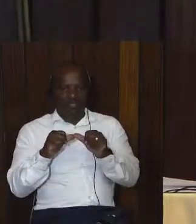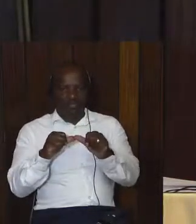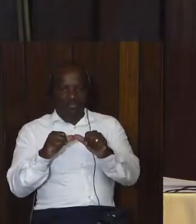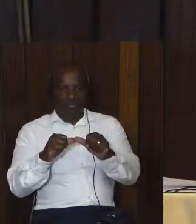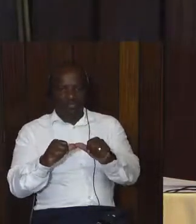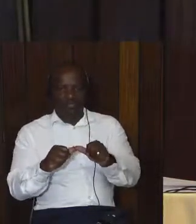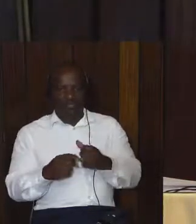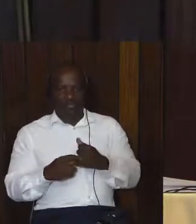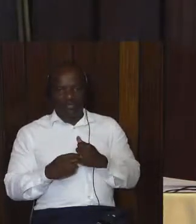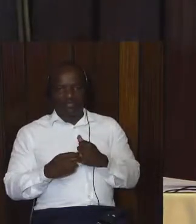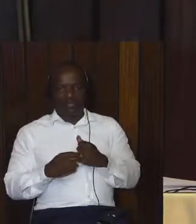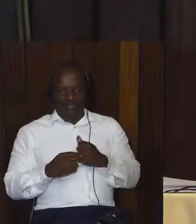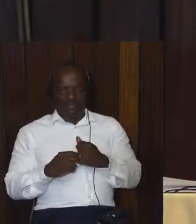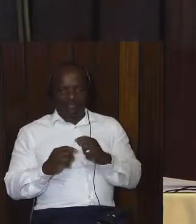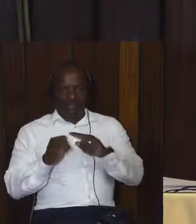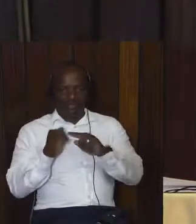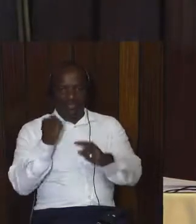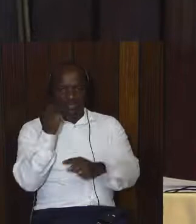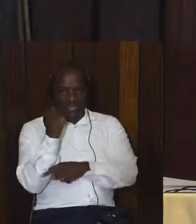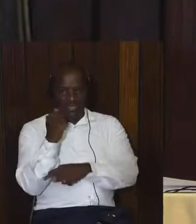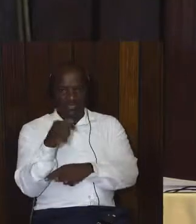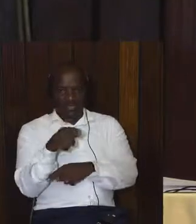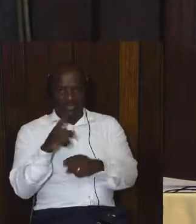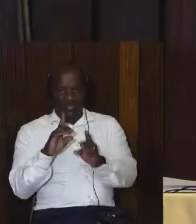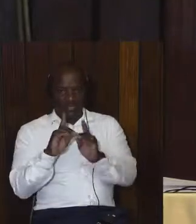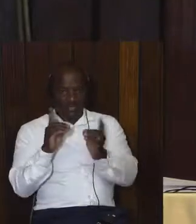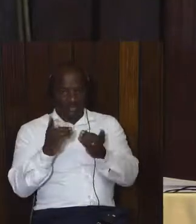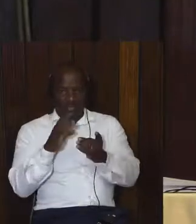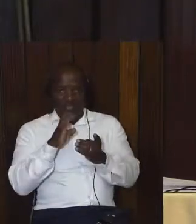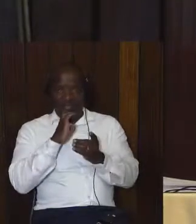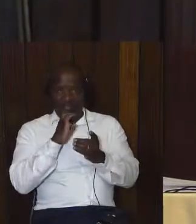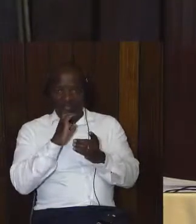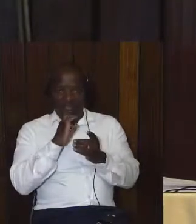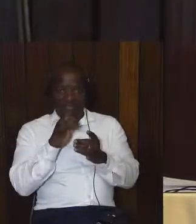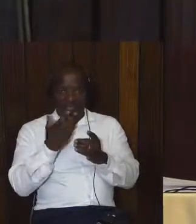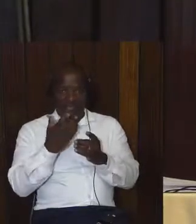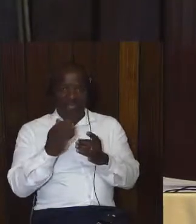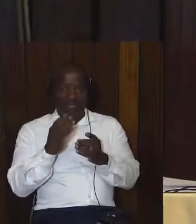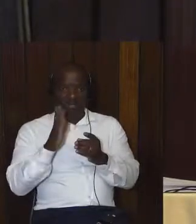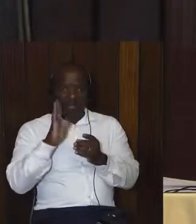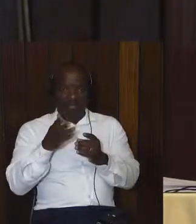analysis, does that mean we will still, as the department, get an irregular